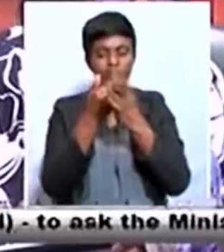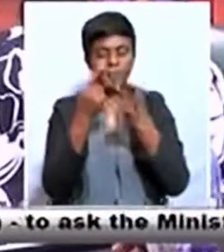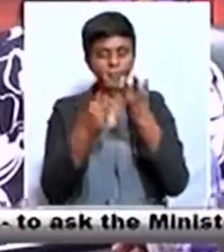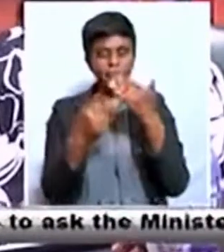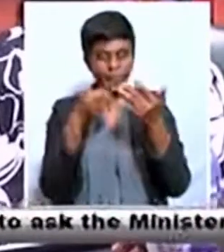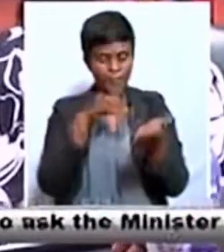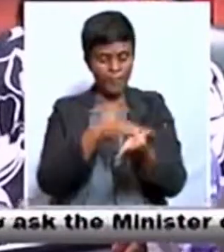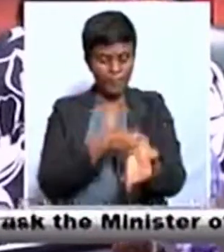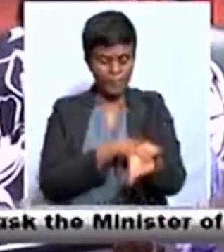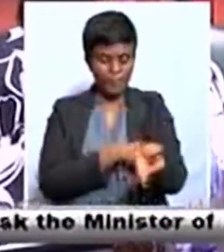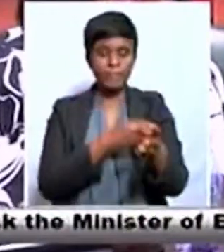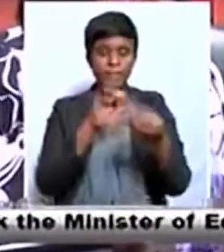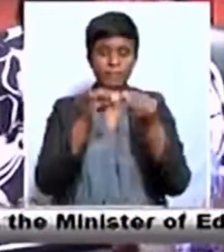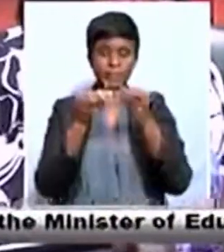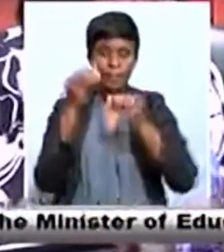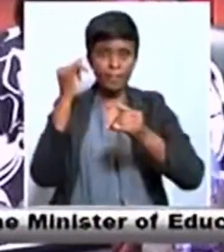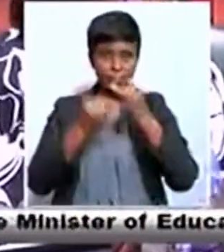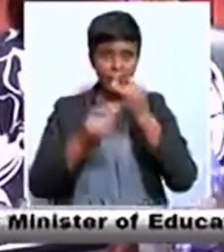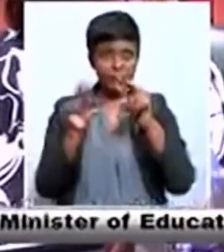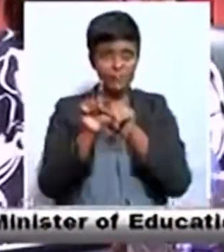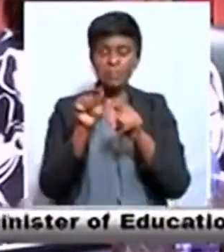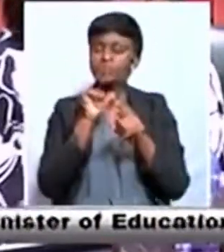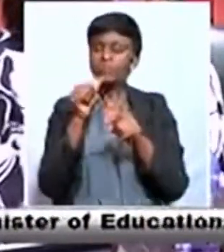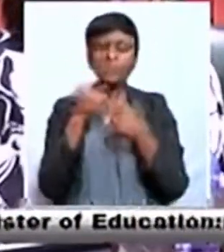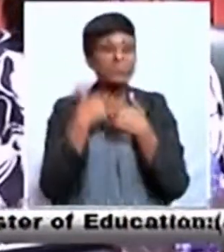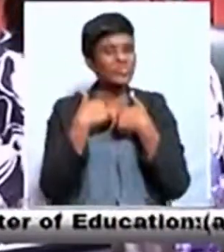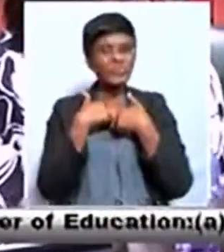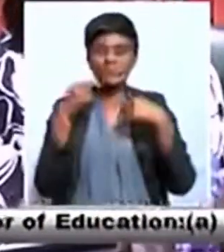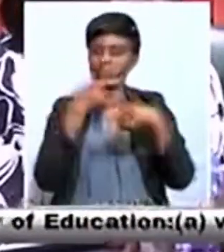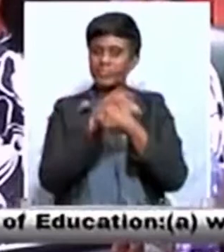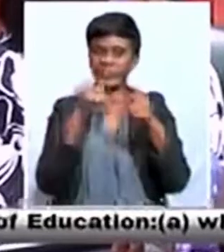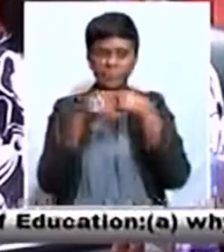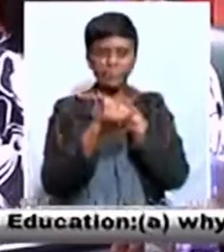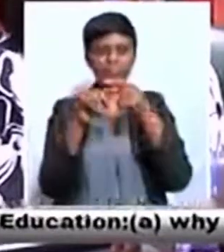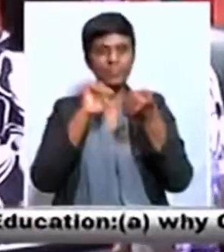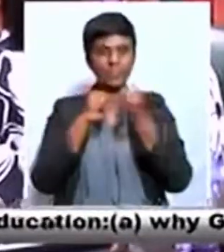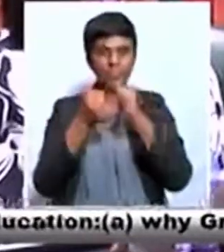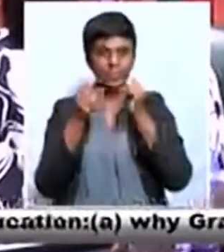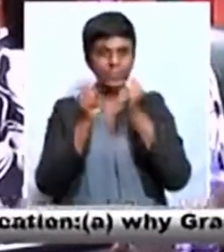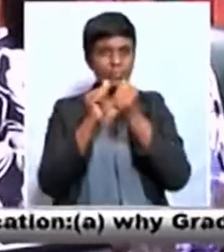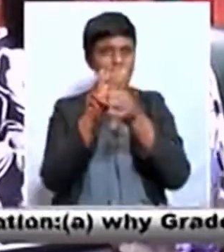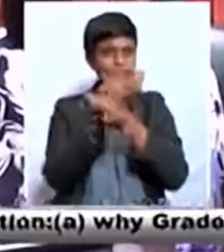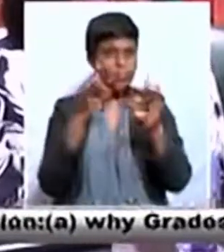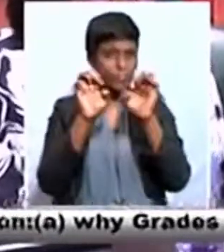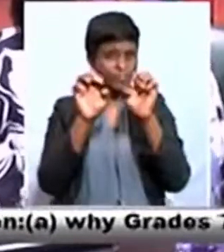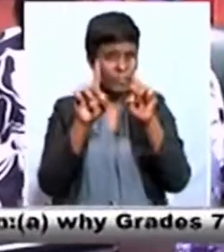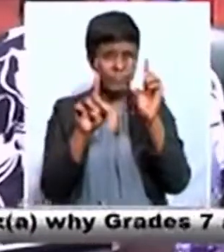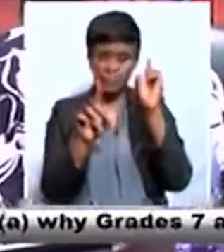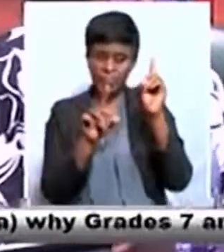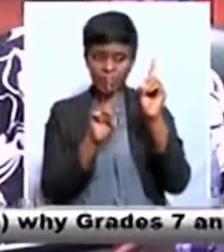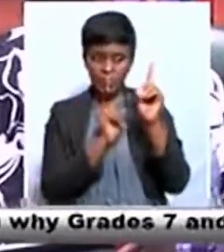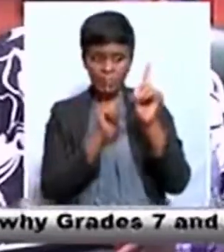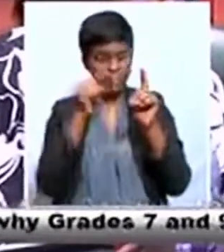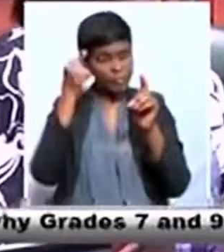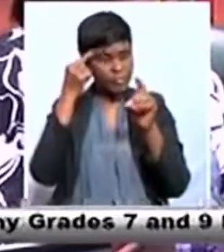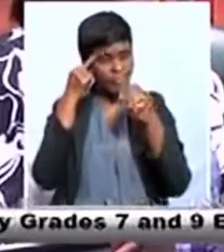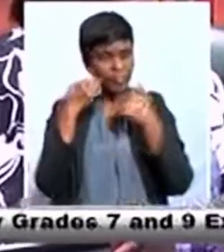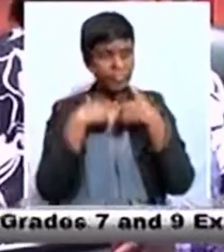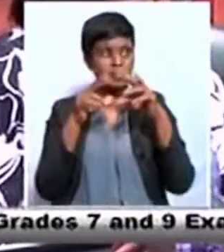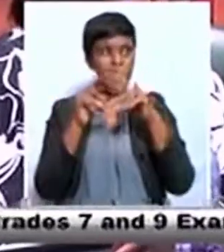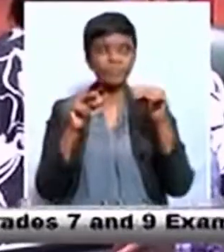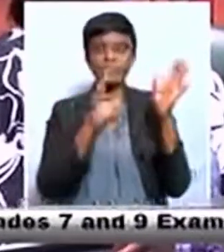examination number does not conflict free education. And D, the government has no intentions to abolish